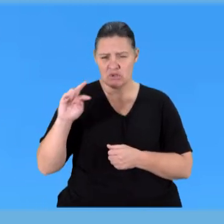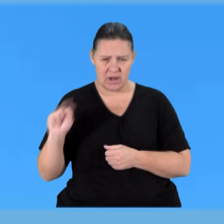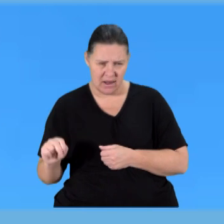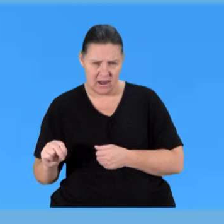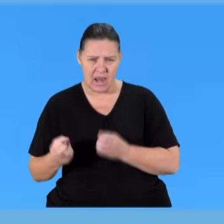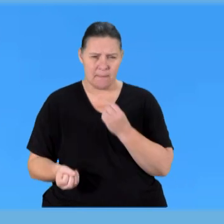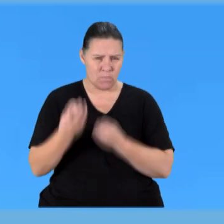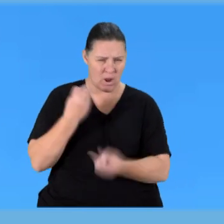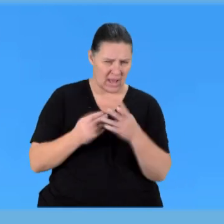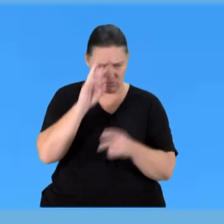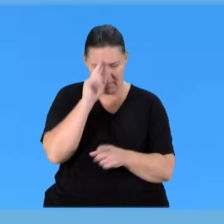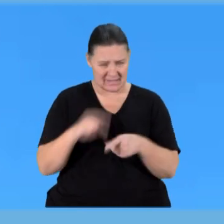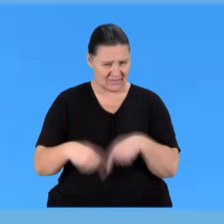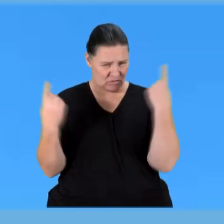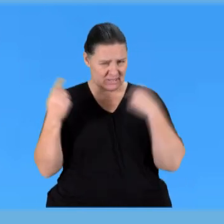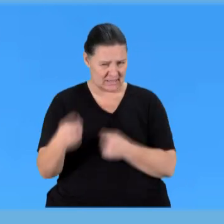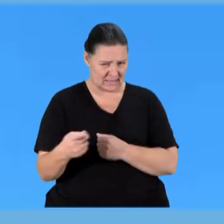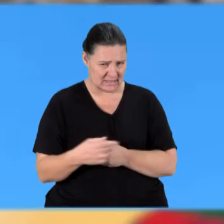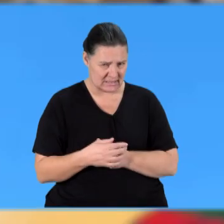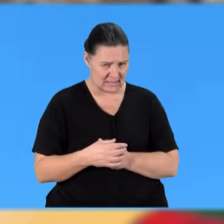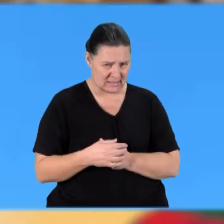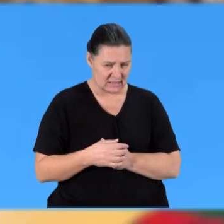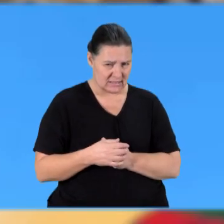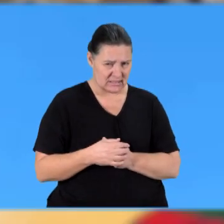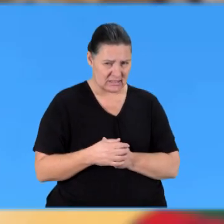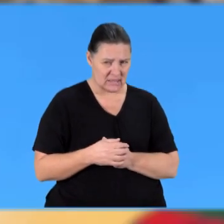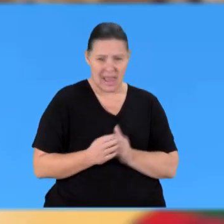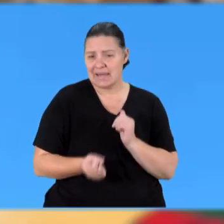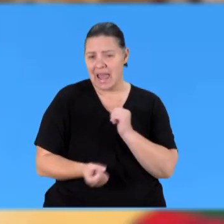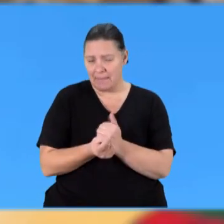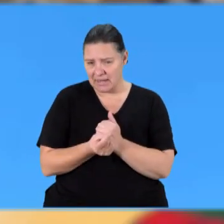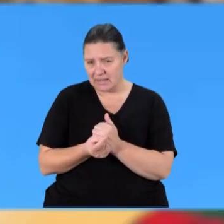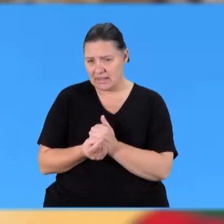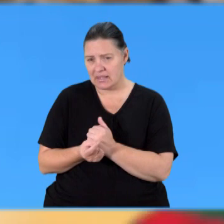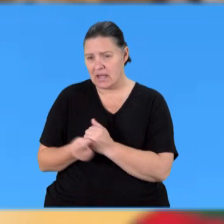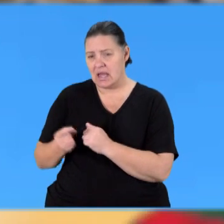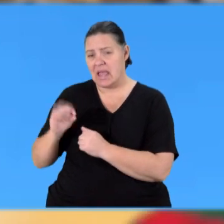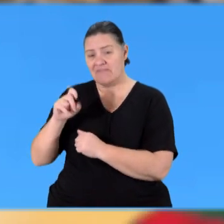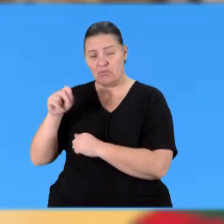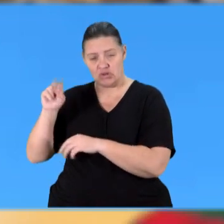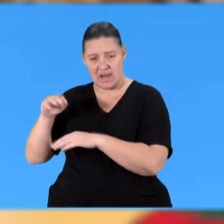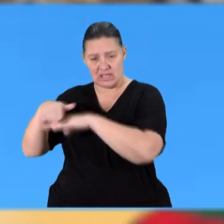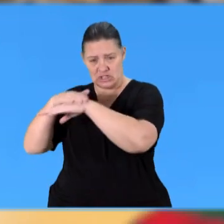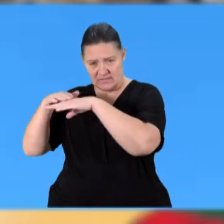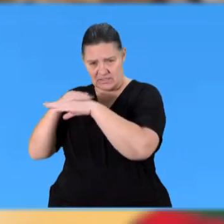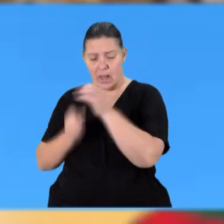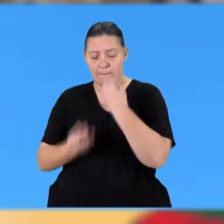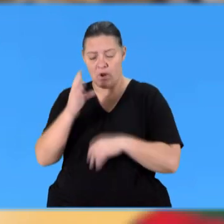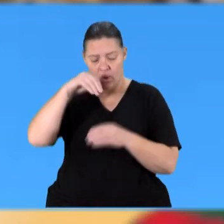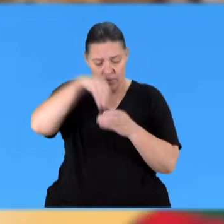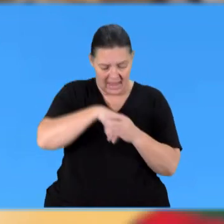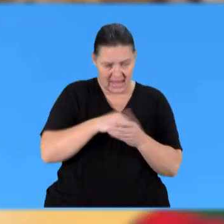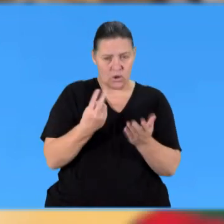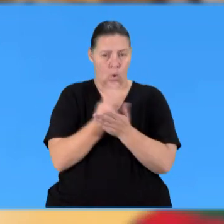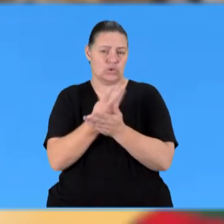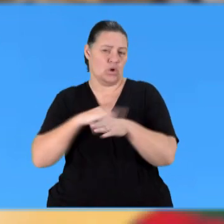between evaporation and boiling, again, remember that with evaporation, it happens on the surface of the liquid, and boiling,